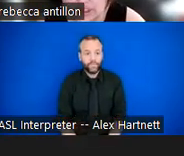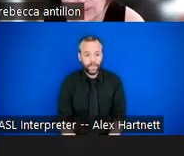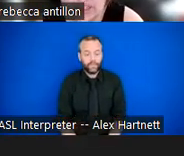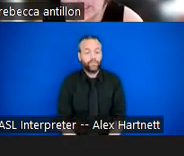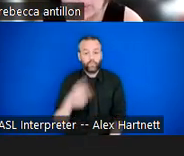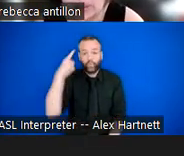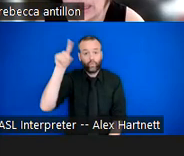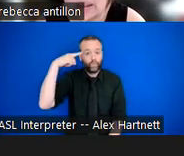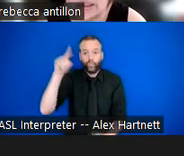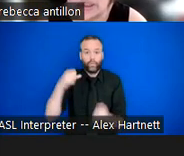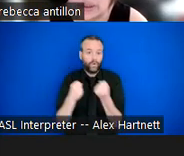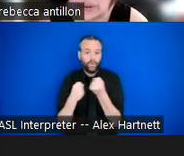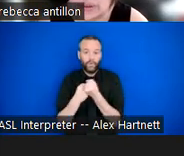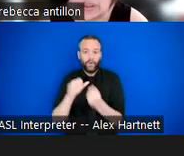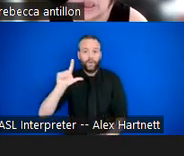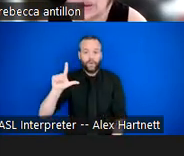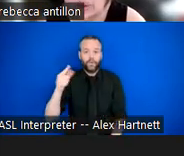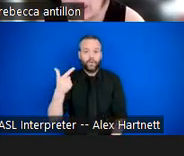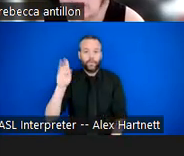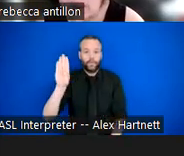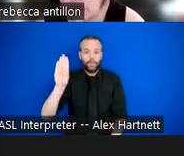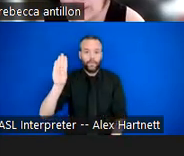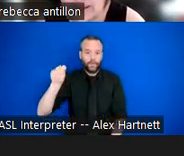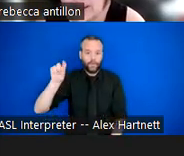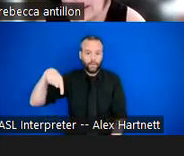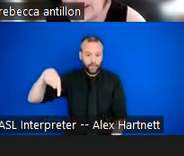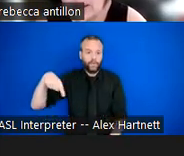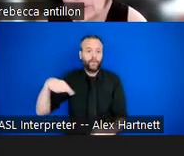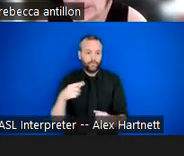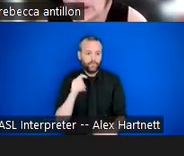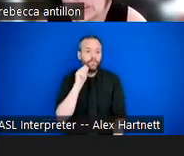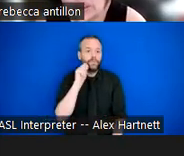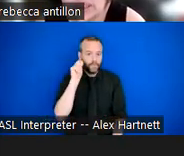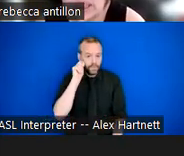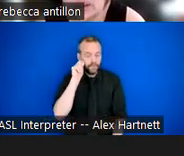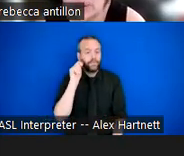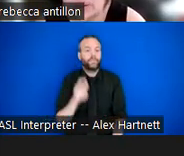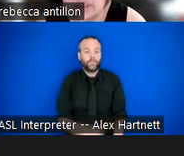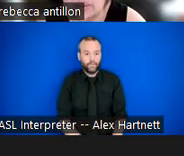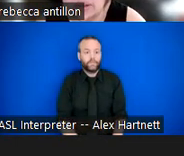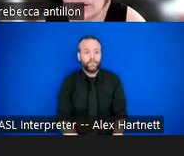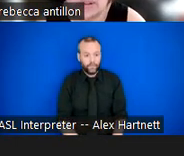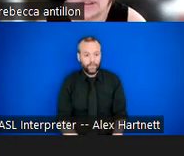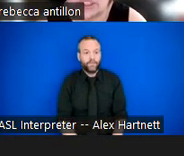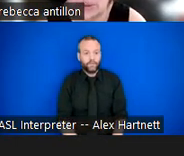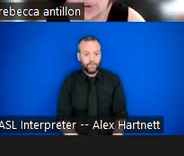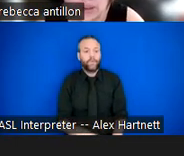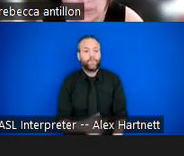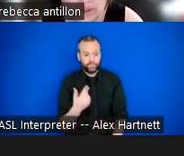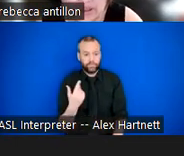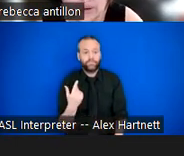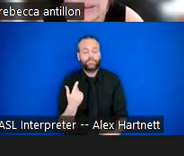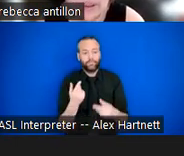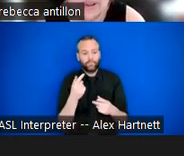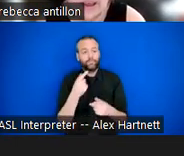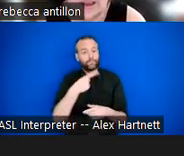our LGBTQ plus youth and their wellness. So we encourage you to take note of these resources and share broadly